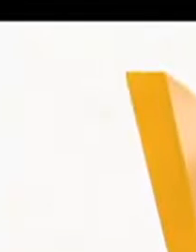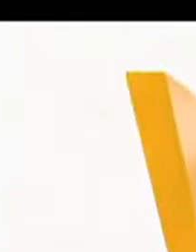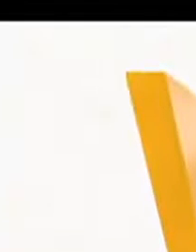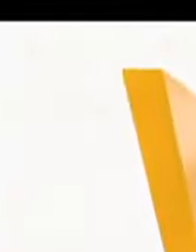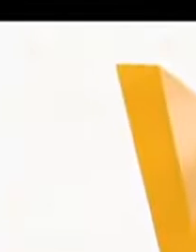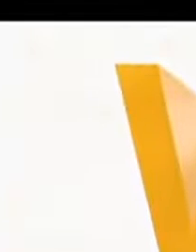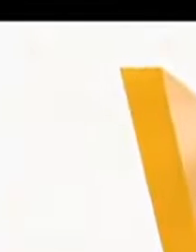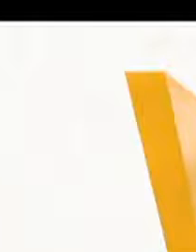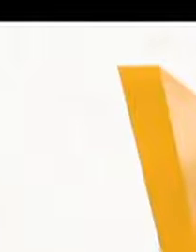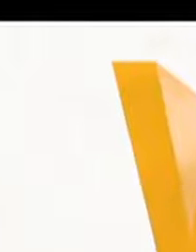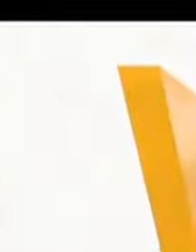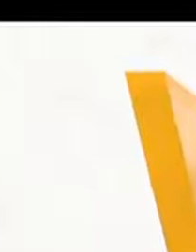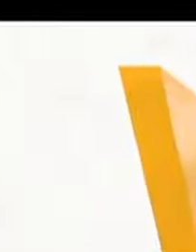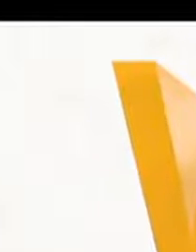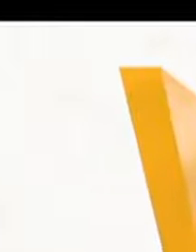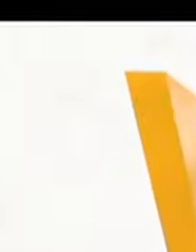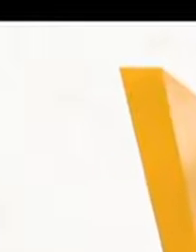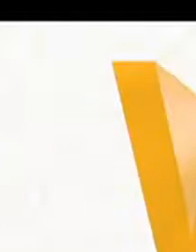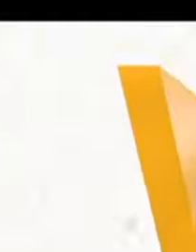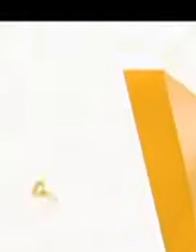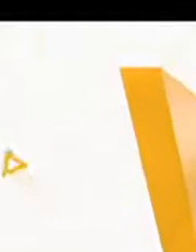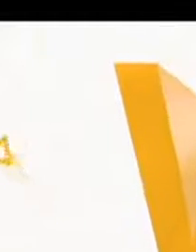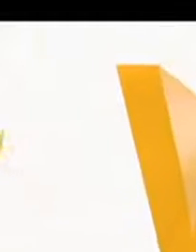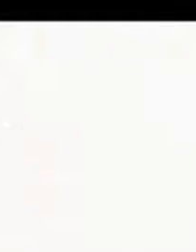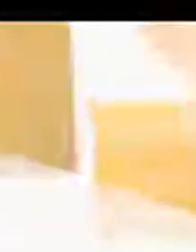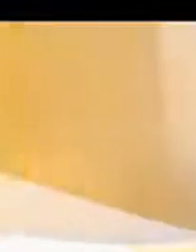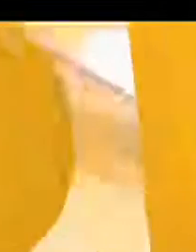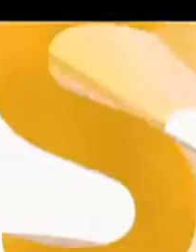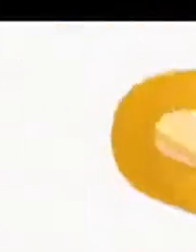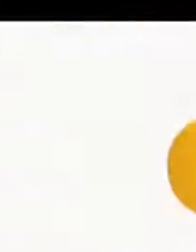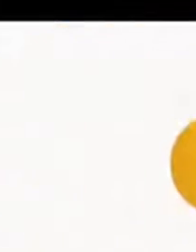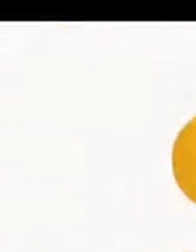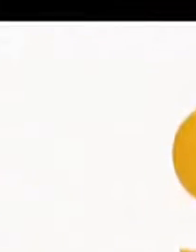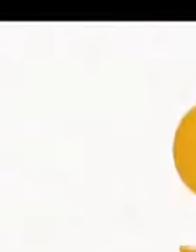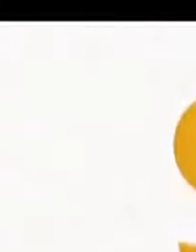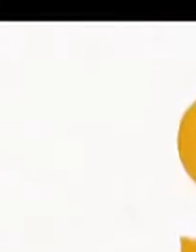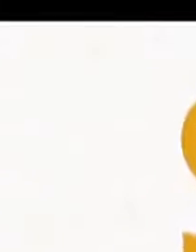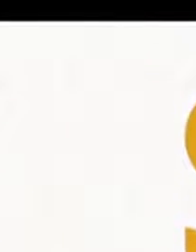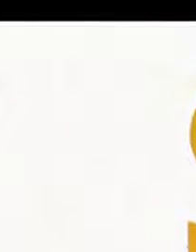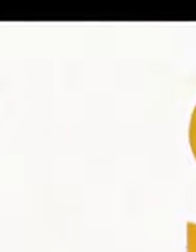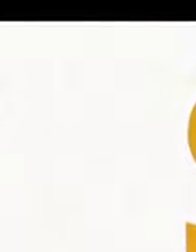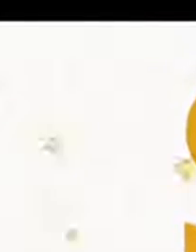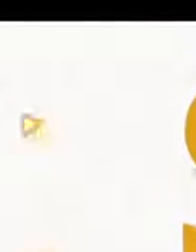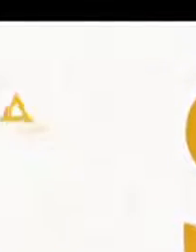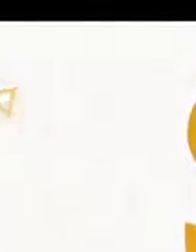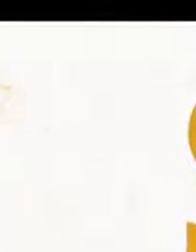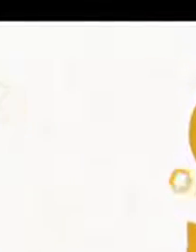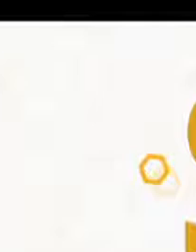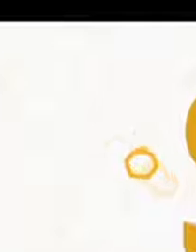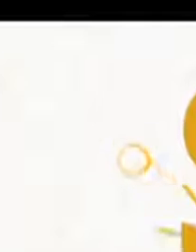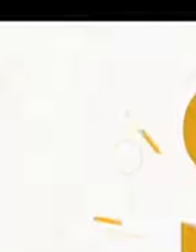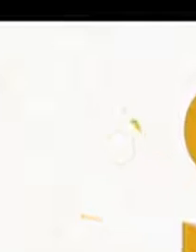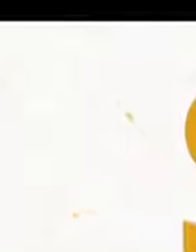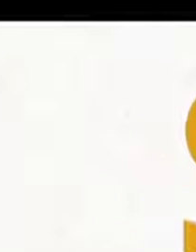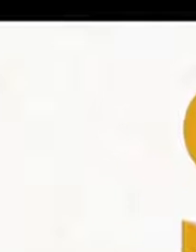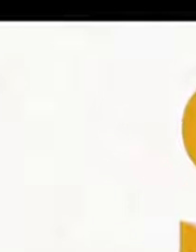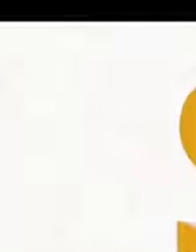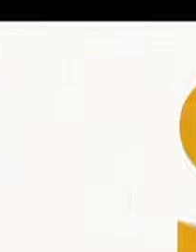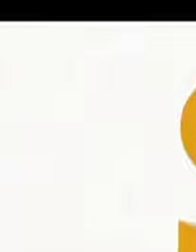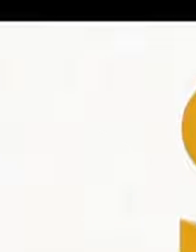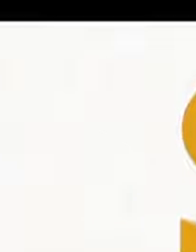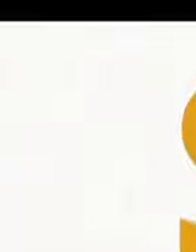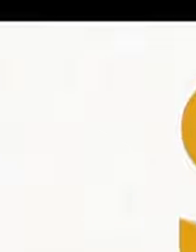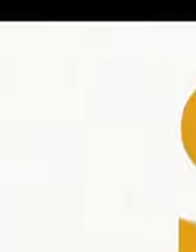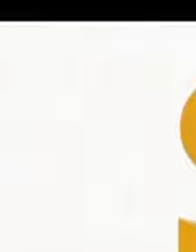Win free airtime with One Africa TV. Share your comments on the channel. SMS your feedback, name and town